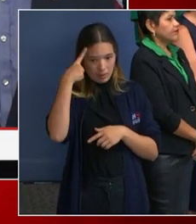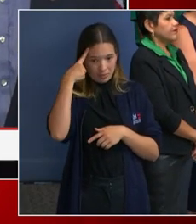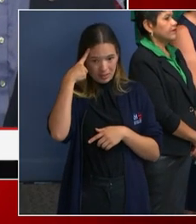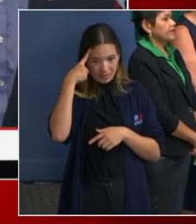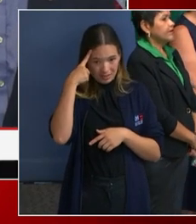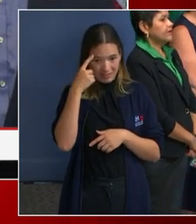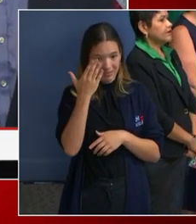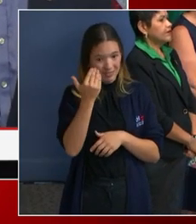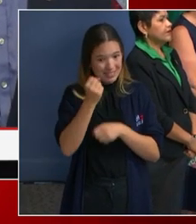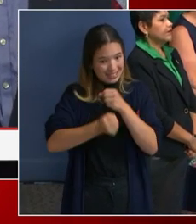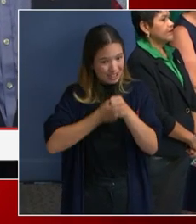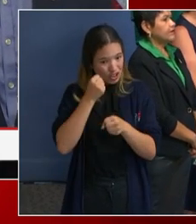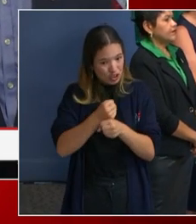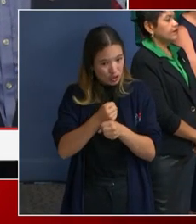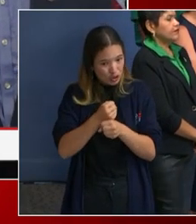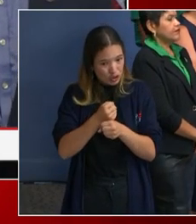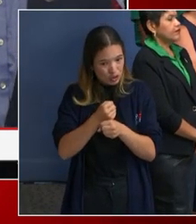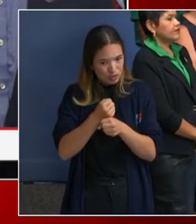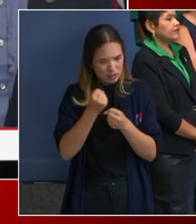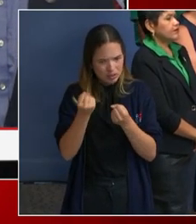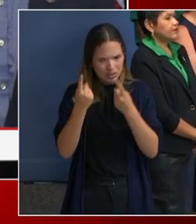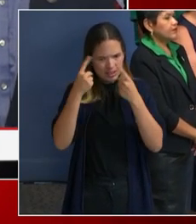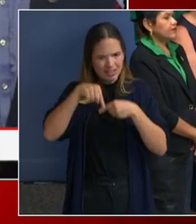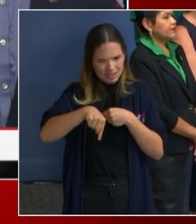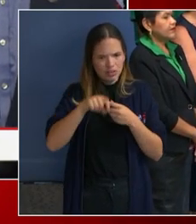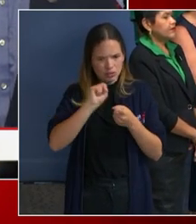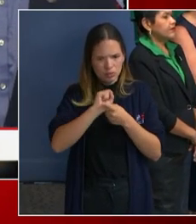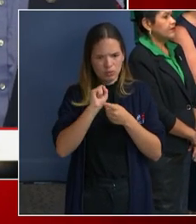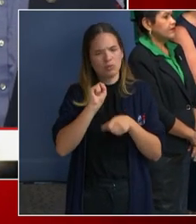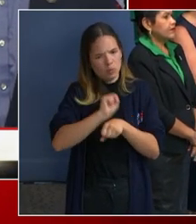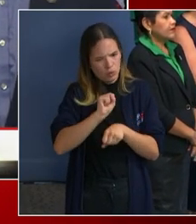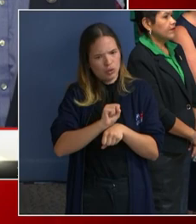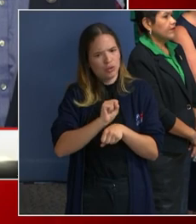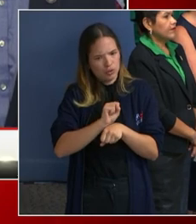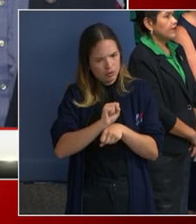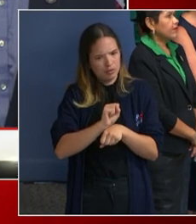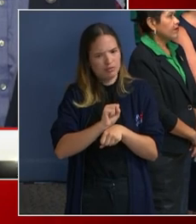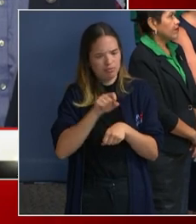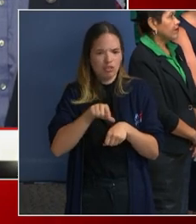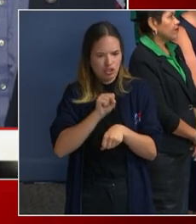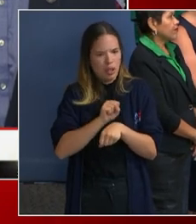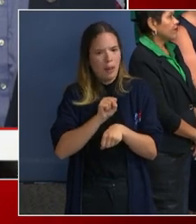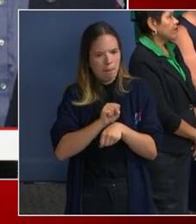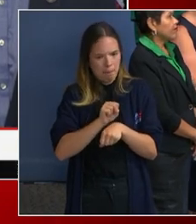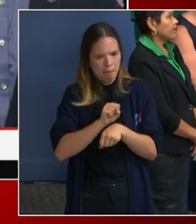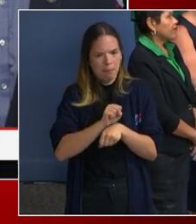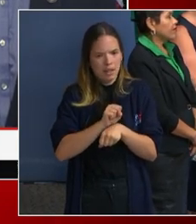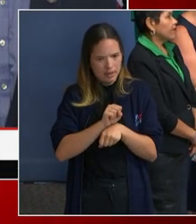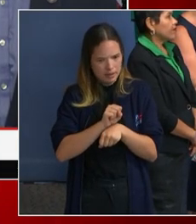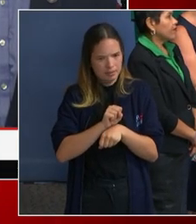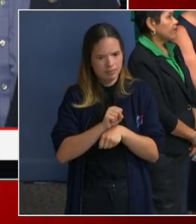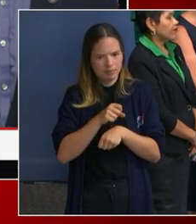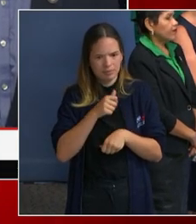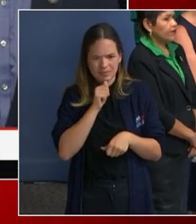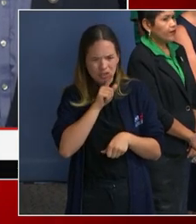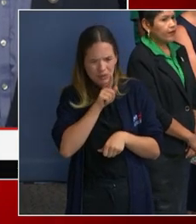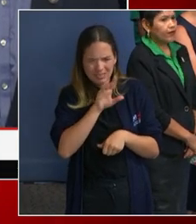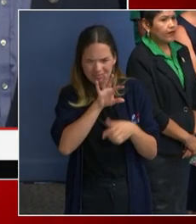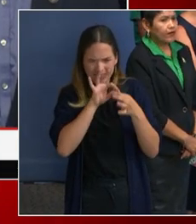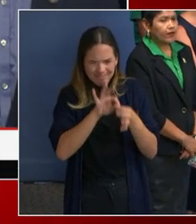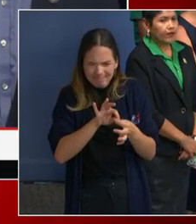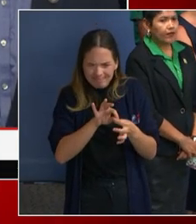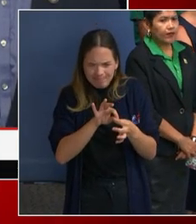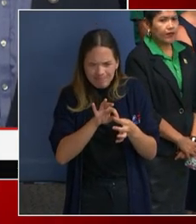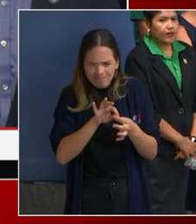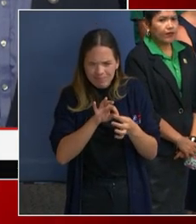all aspects of the job. And I'm also not sure what you're referring to in terms